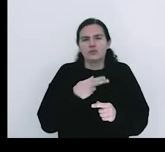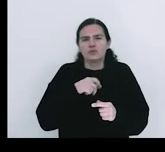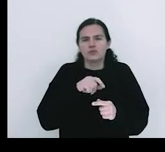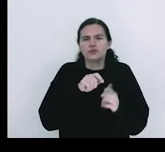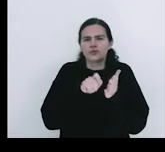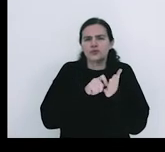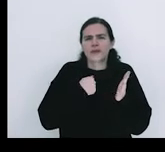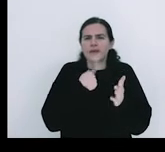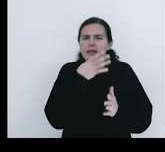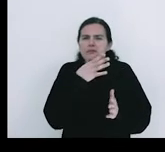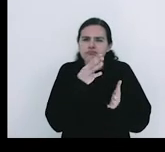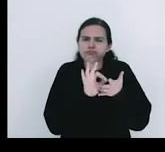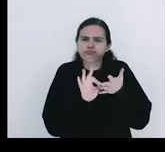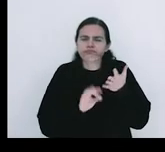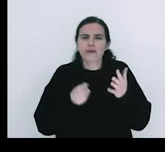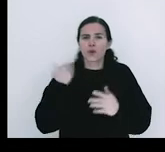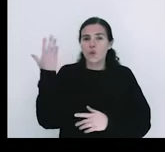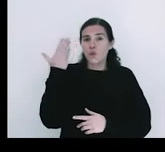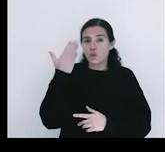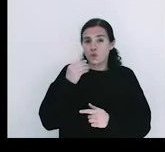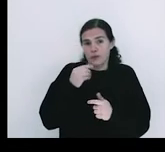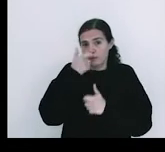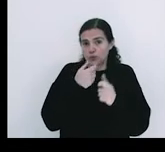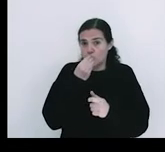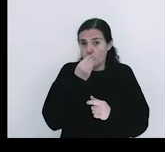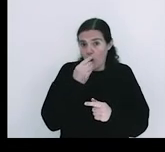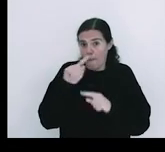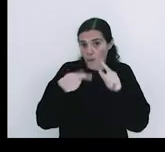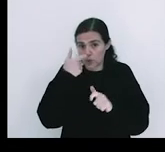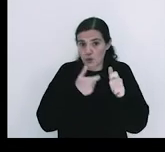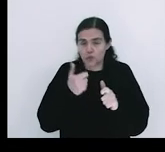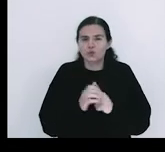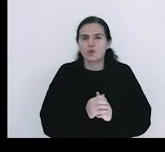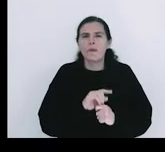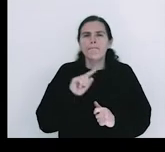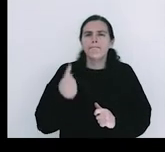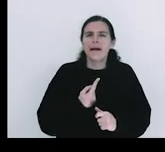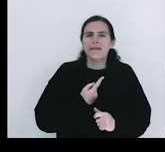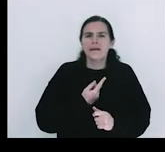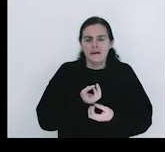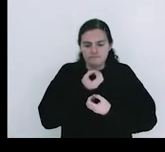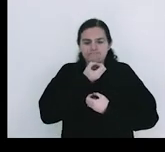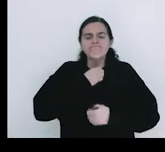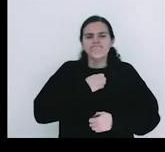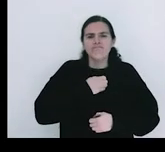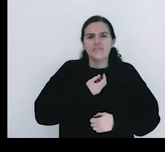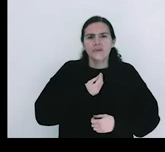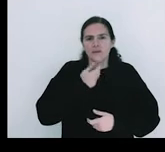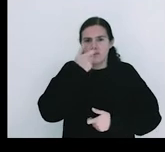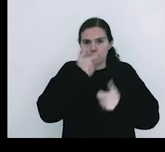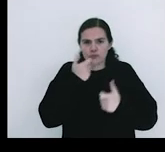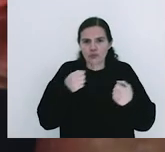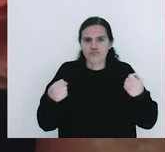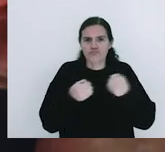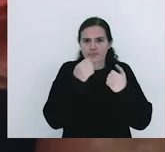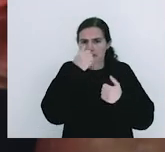that describe cultural anthropophagia, that you need to swallow, devour the competition,